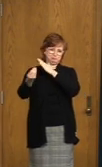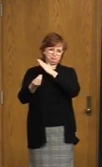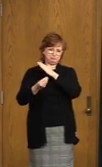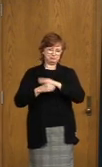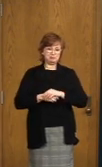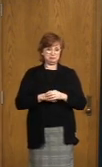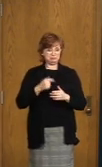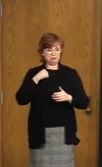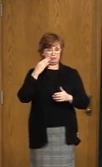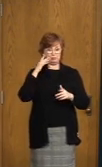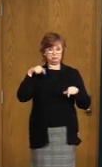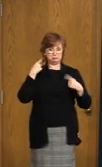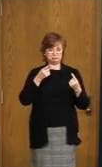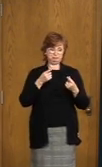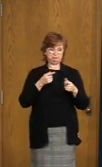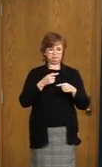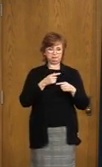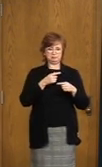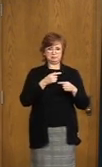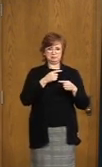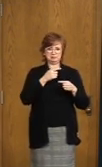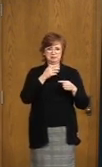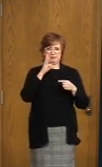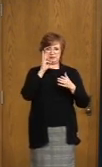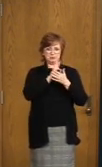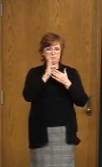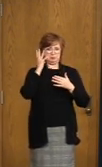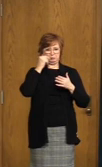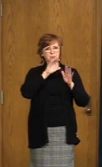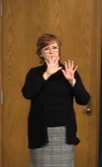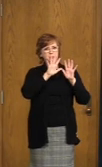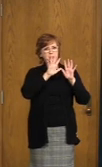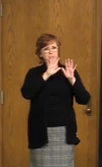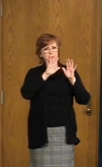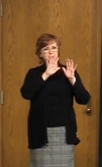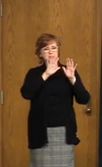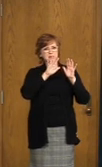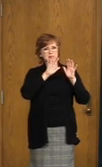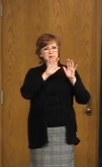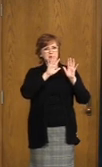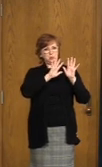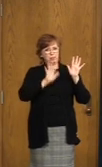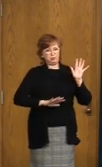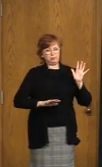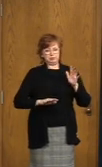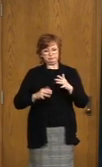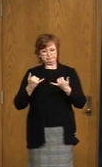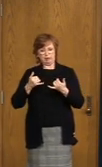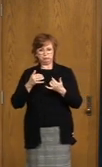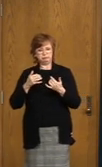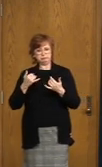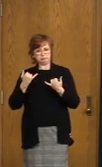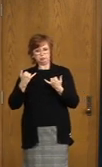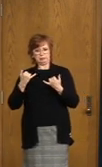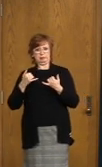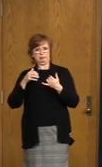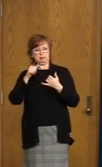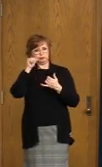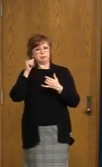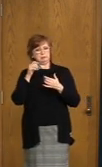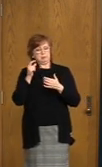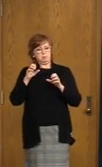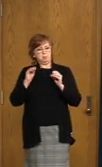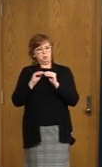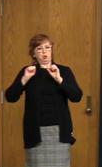time enjoying the outdoors last 6 weeks. It's been a bit colder this week. And I think if we can stay the course in that way